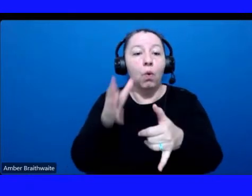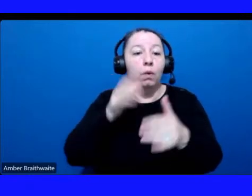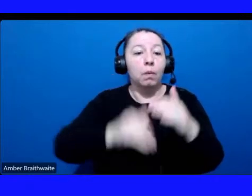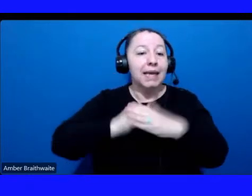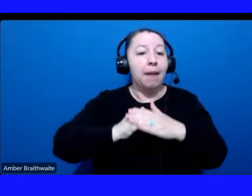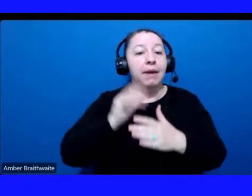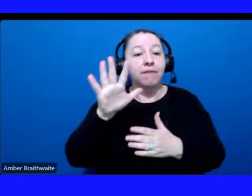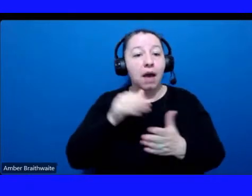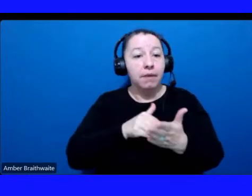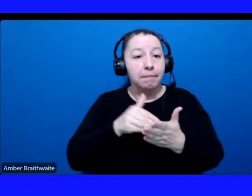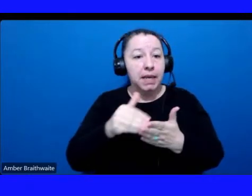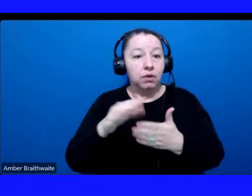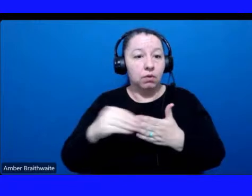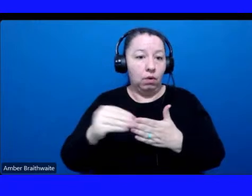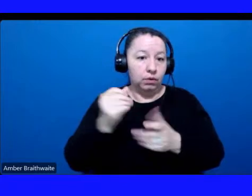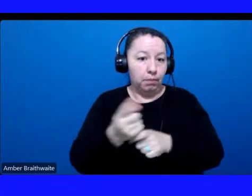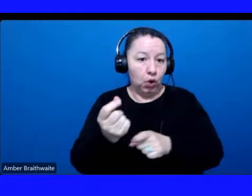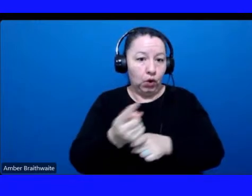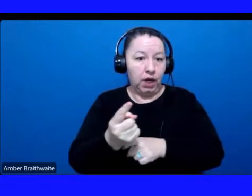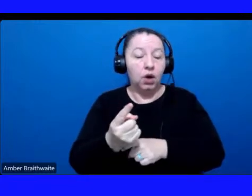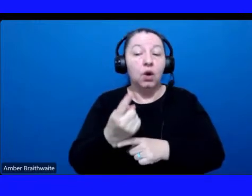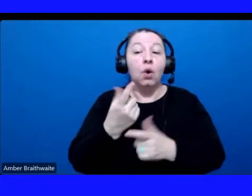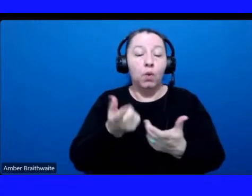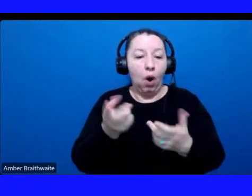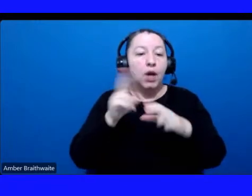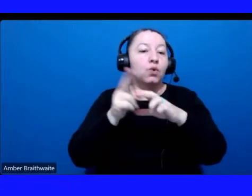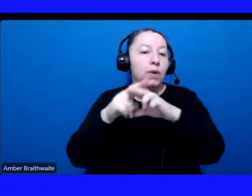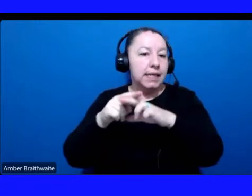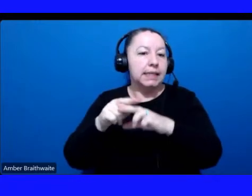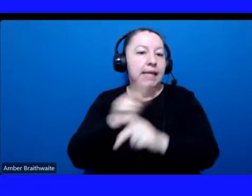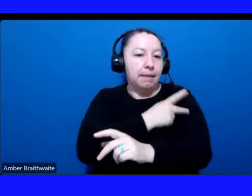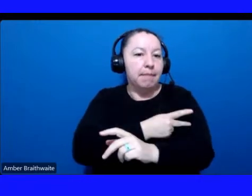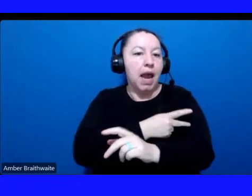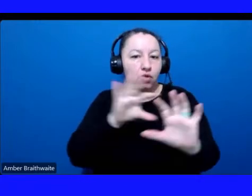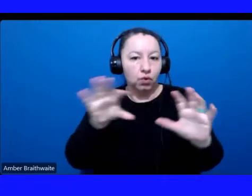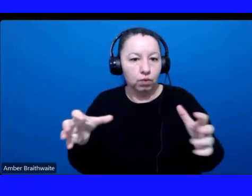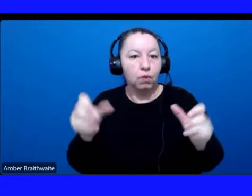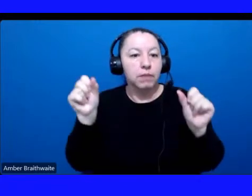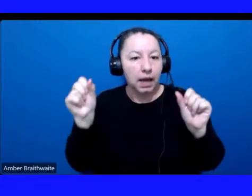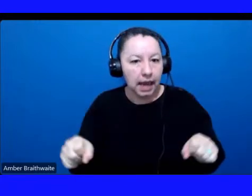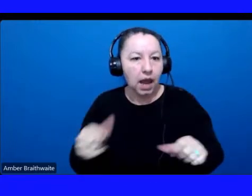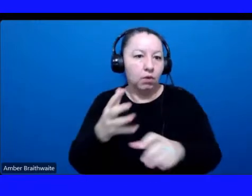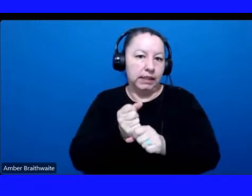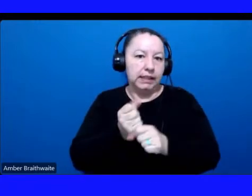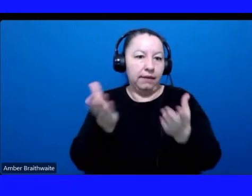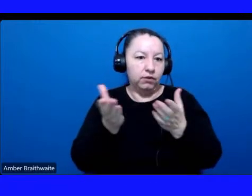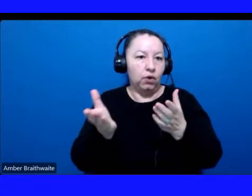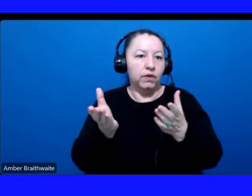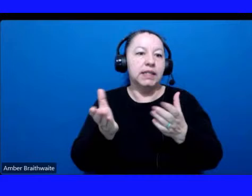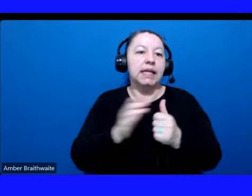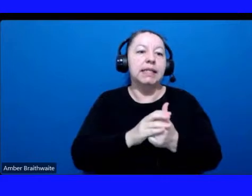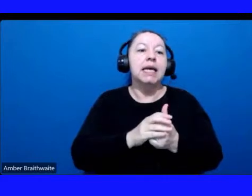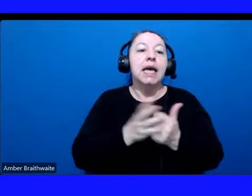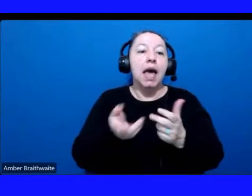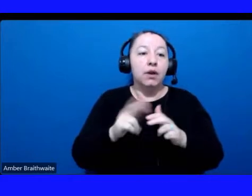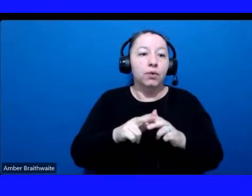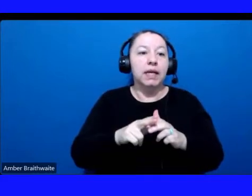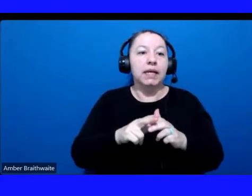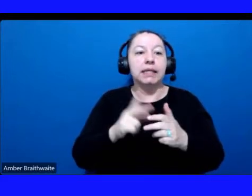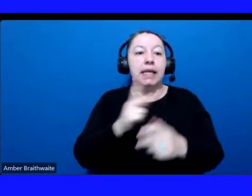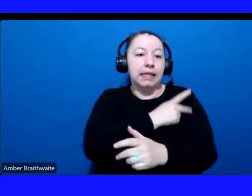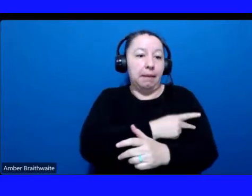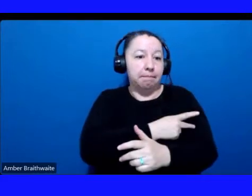One difficulty has been with data collection and reporting. This was a new program, and it took a significant amount of time for the vendor to